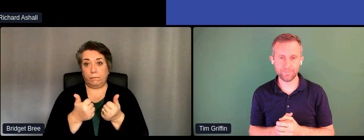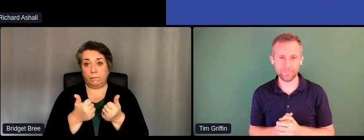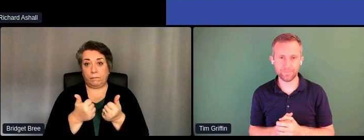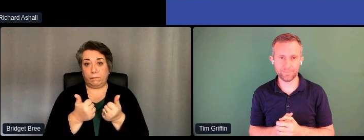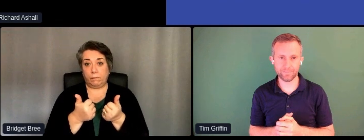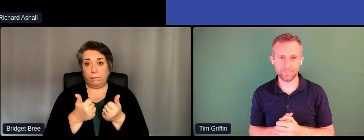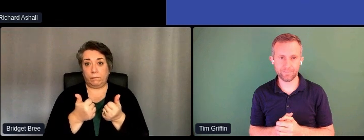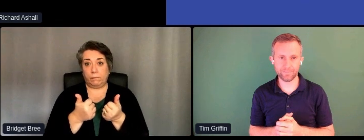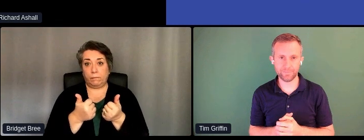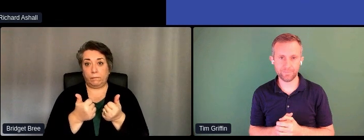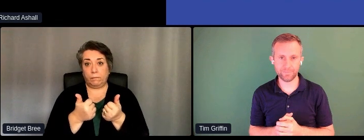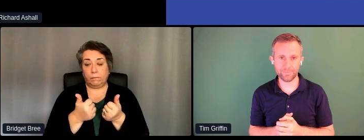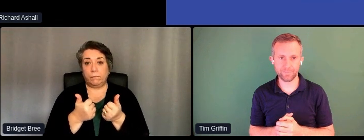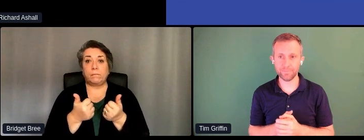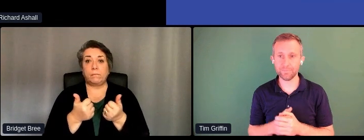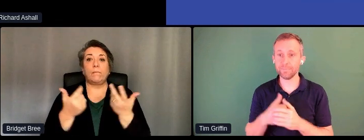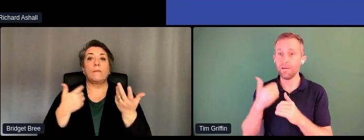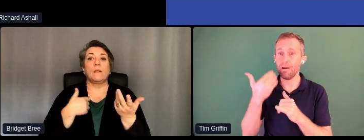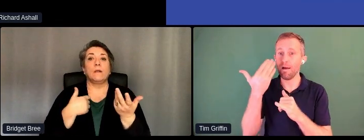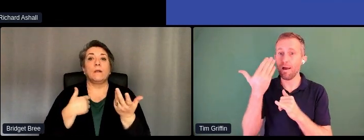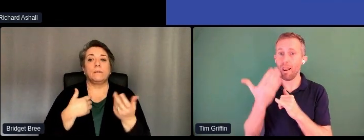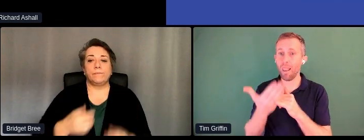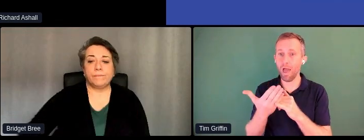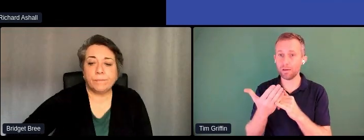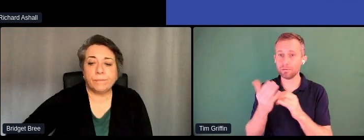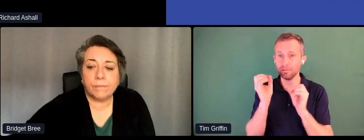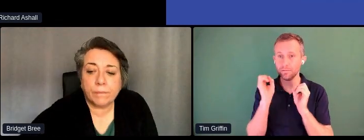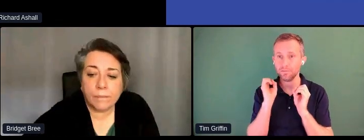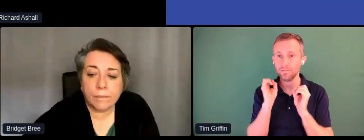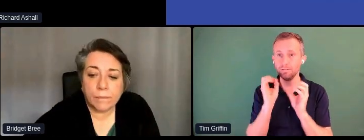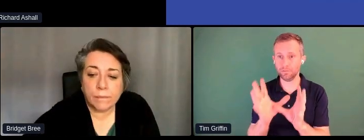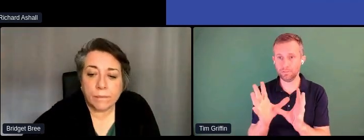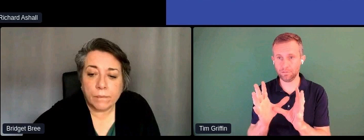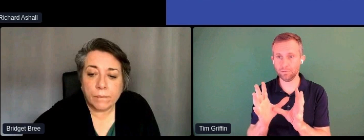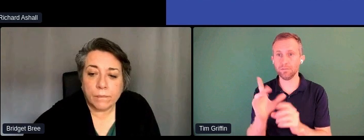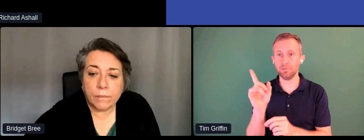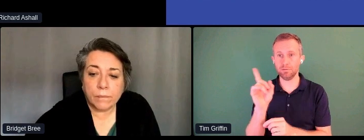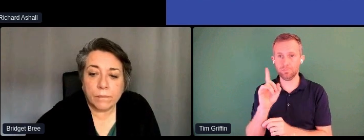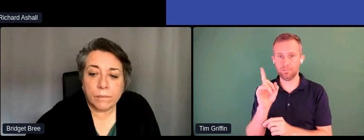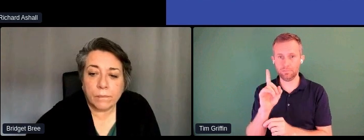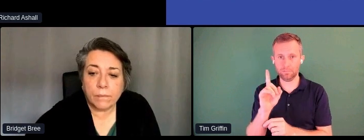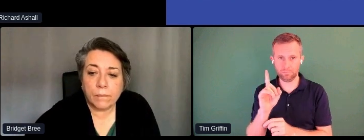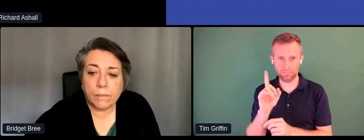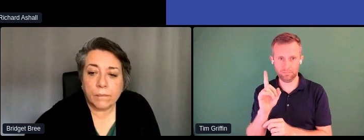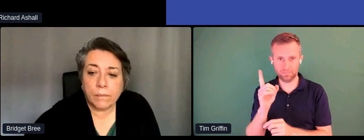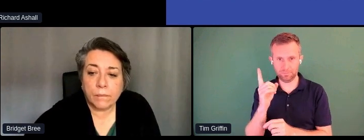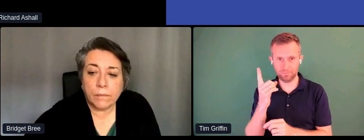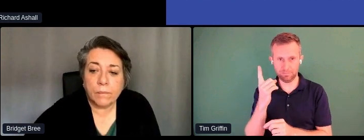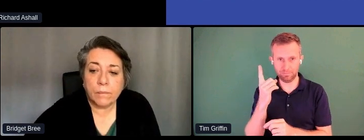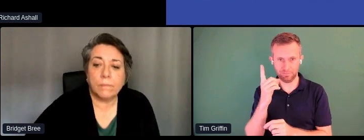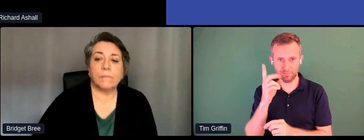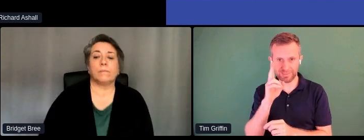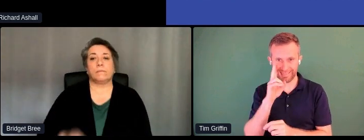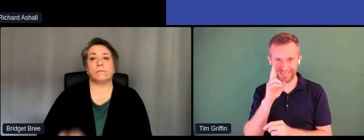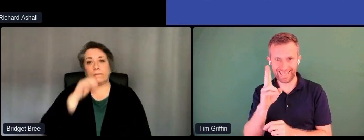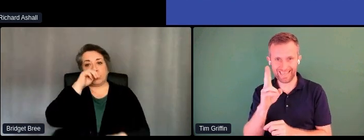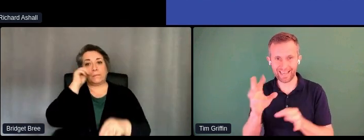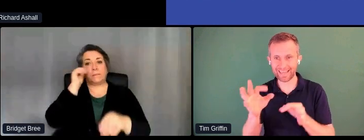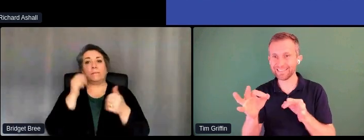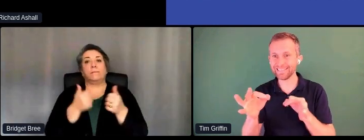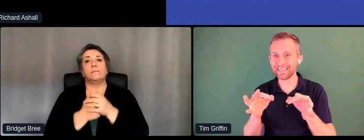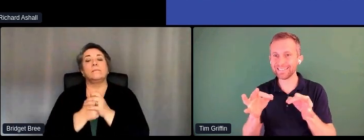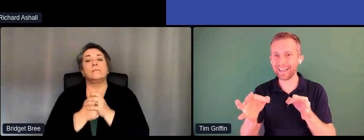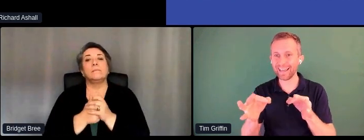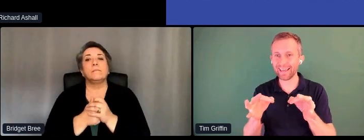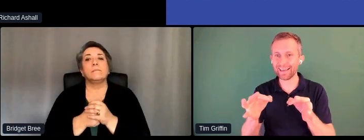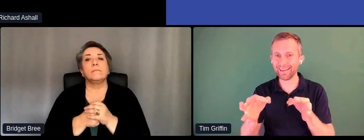And just the last point that I just want to touch on is our simplified settings app. So, both